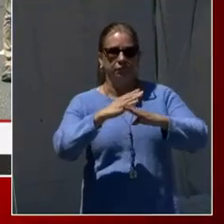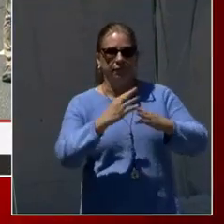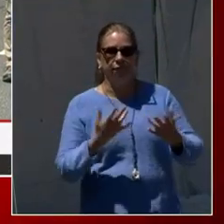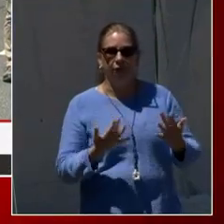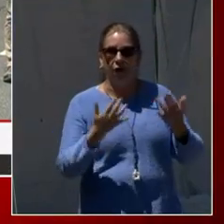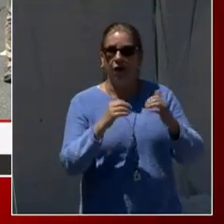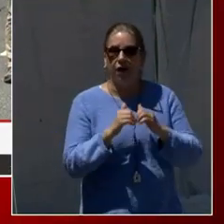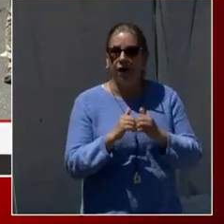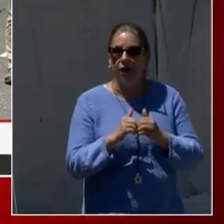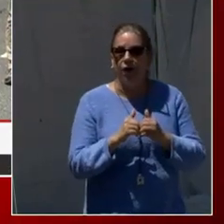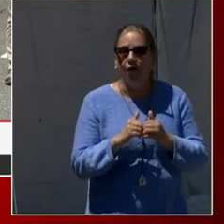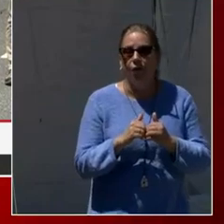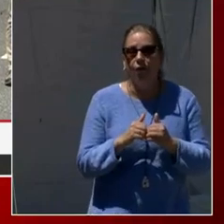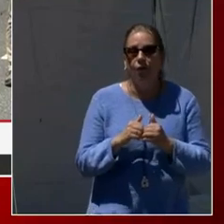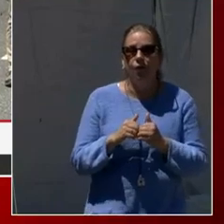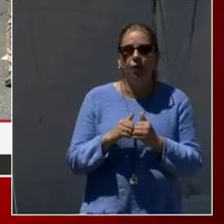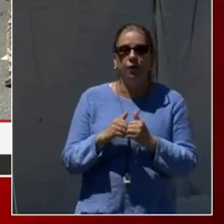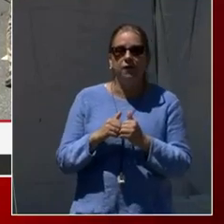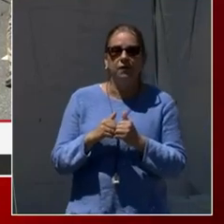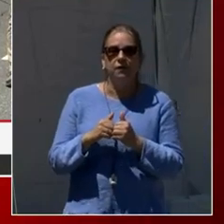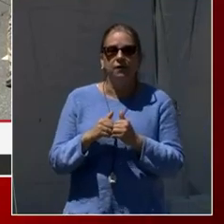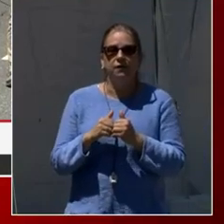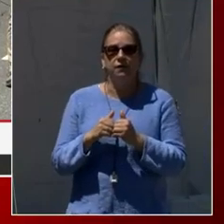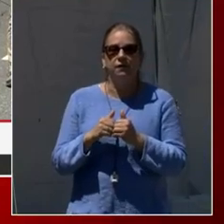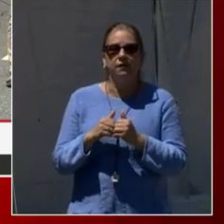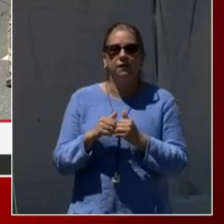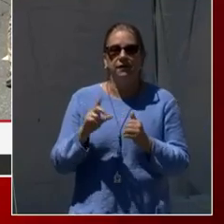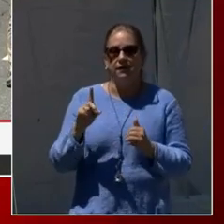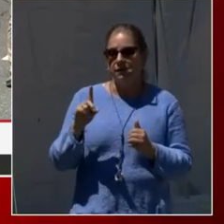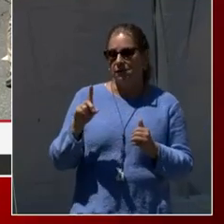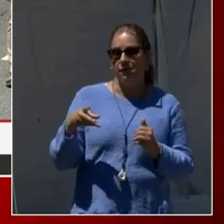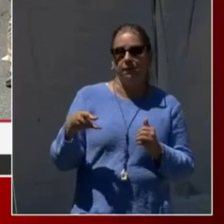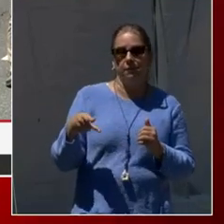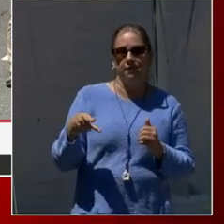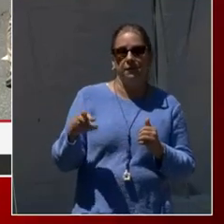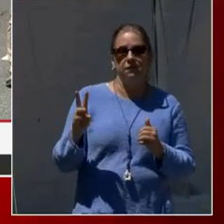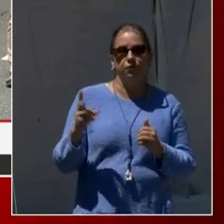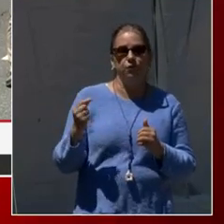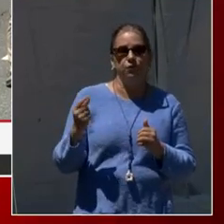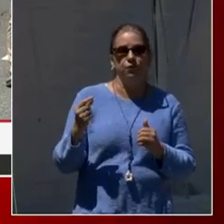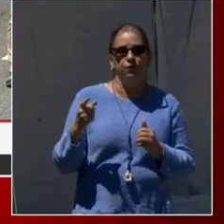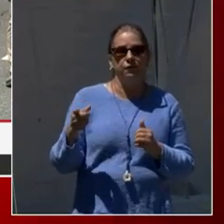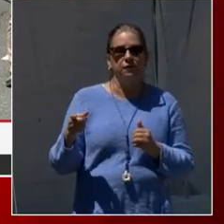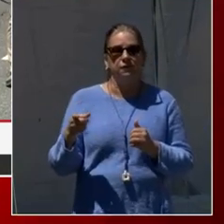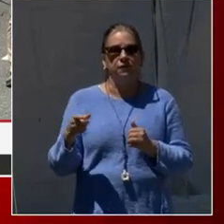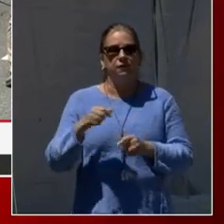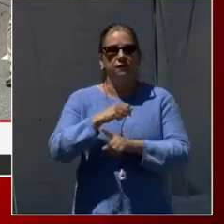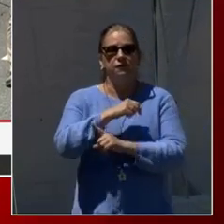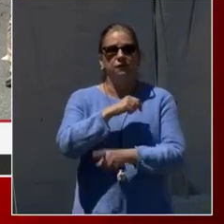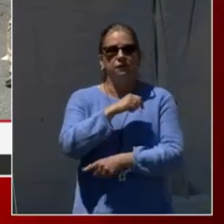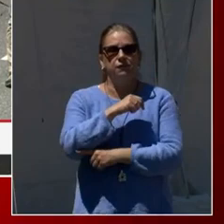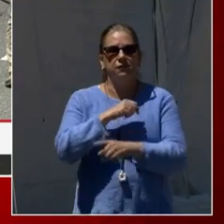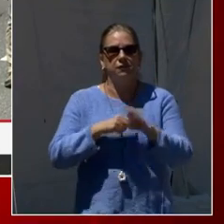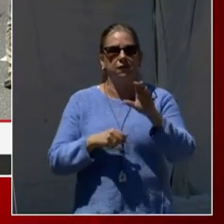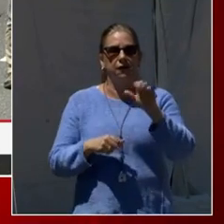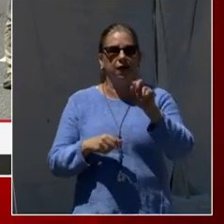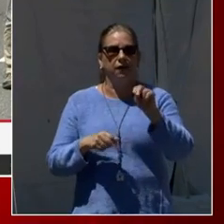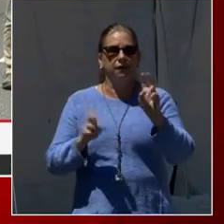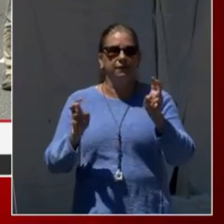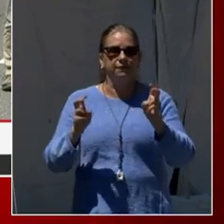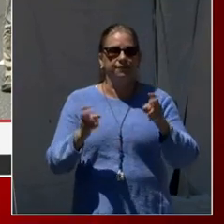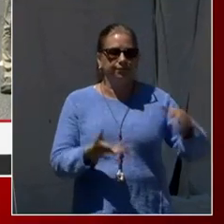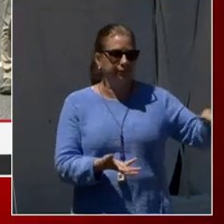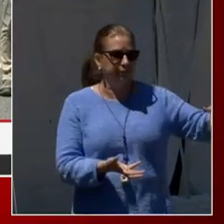the last 24 hours going through the downtown, removing trash cans and dumpsters, which we saw